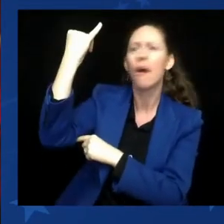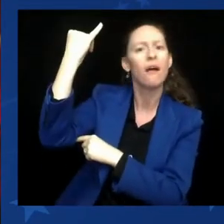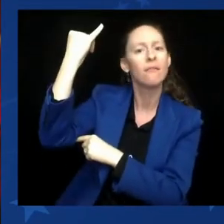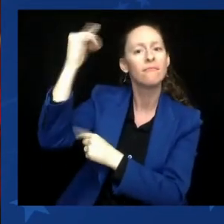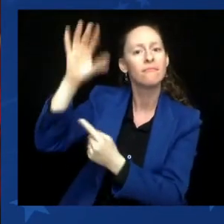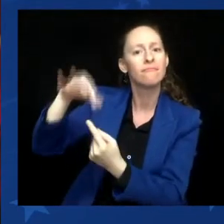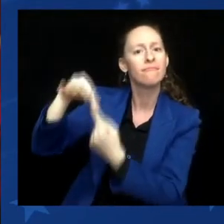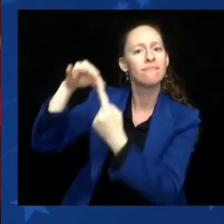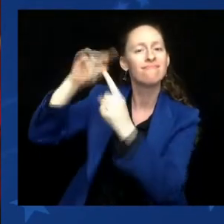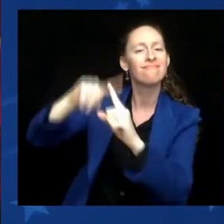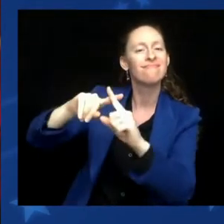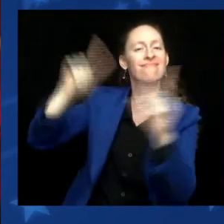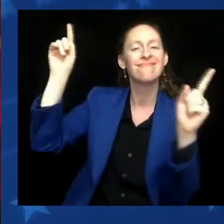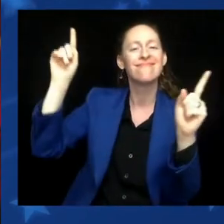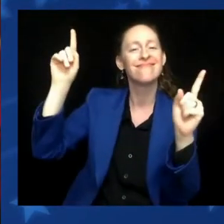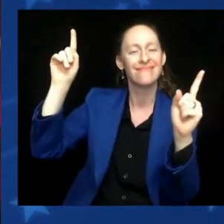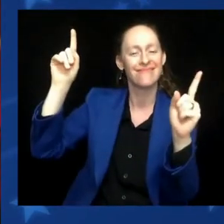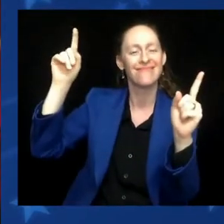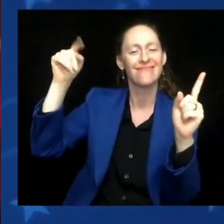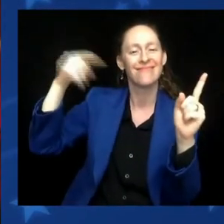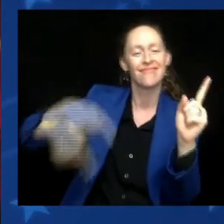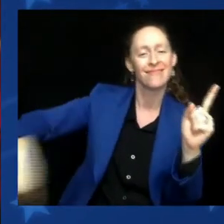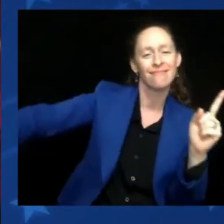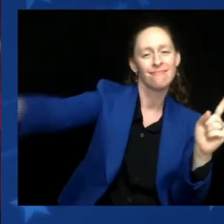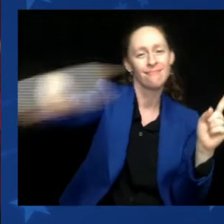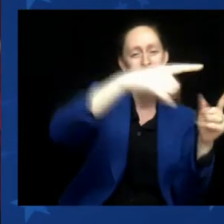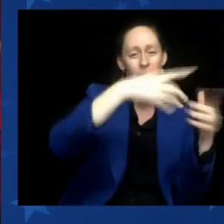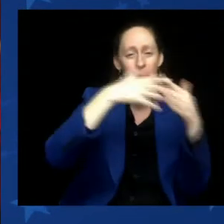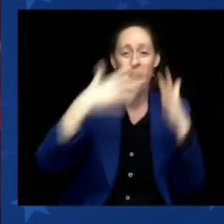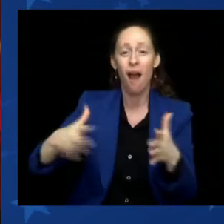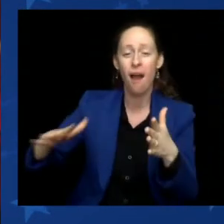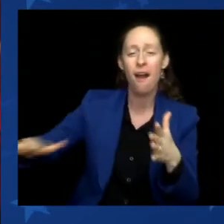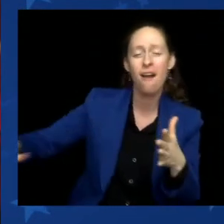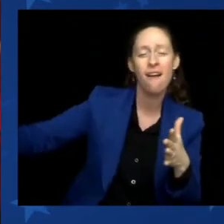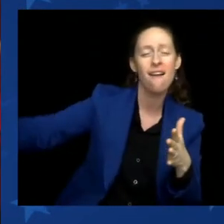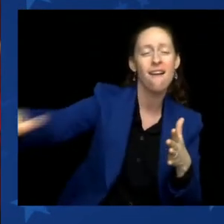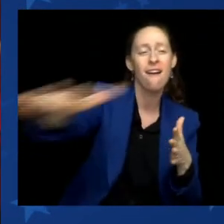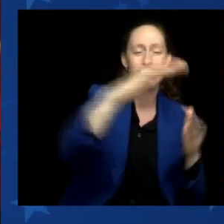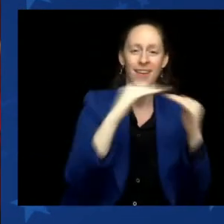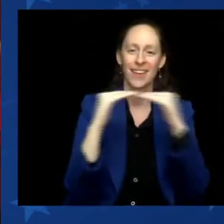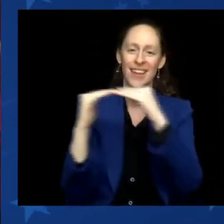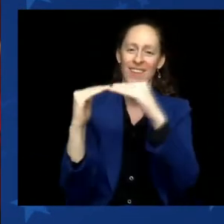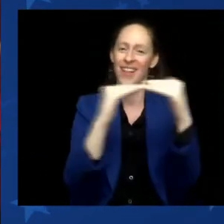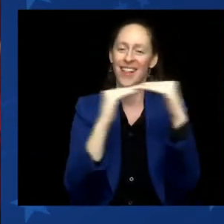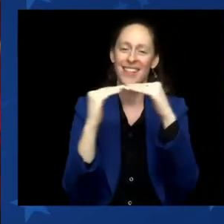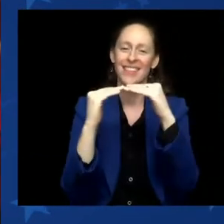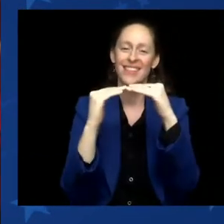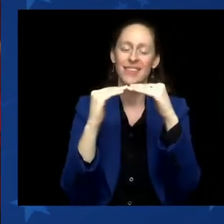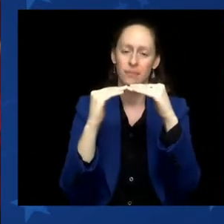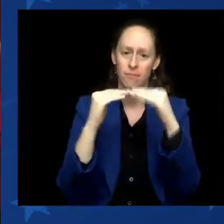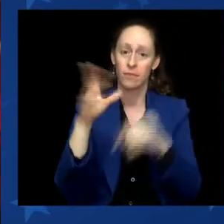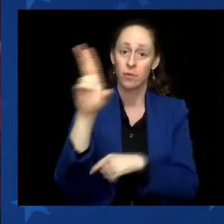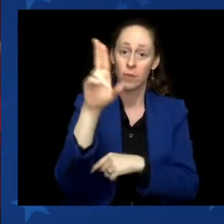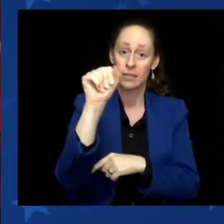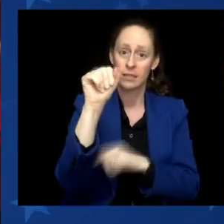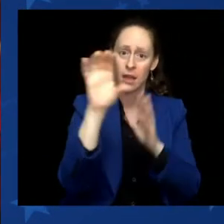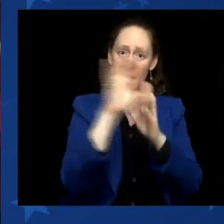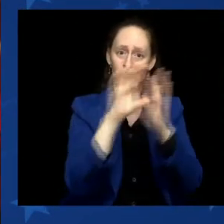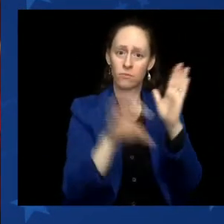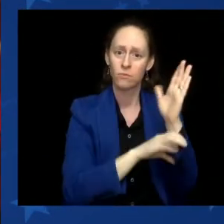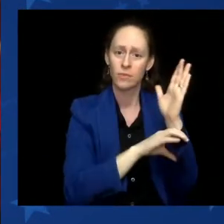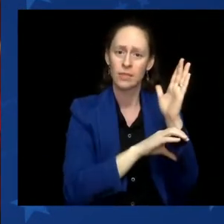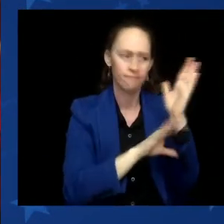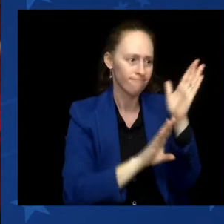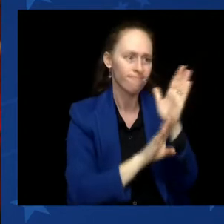equal. This is where the United States Constitution was written and debated. This is where we set in